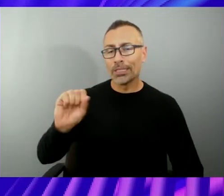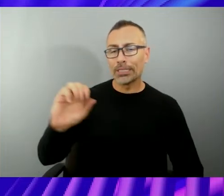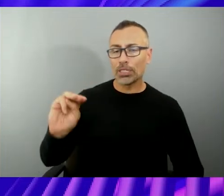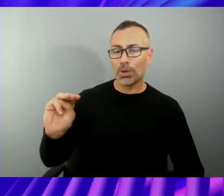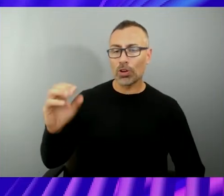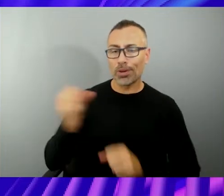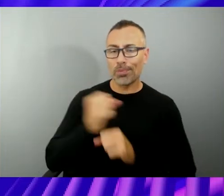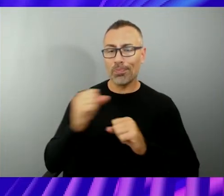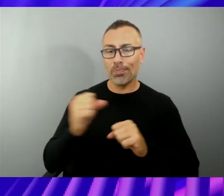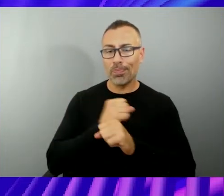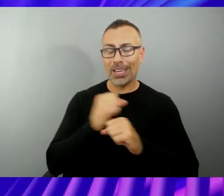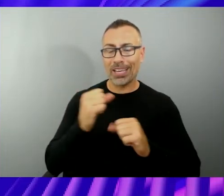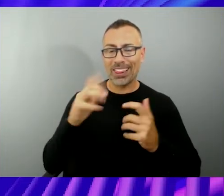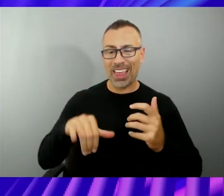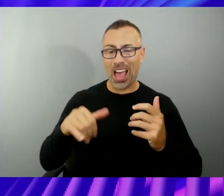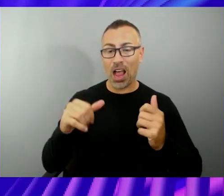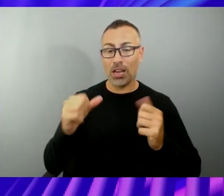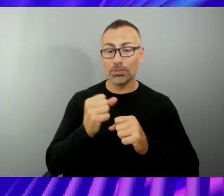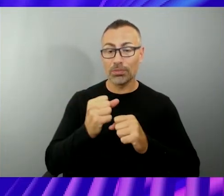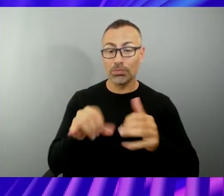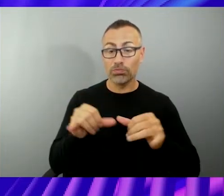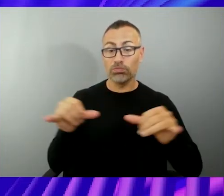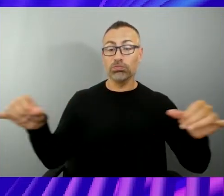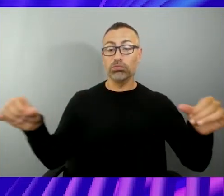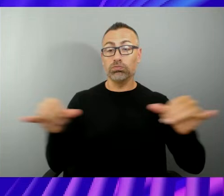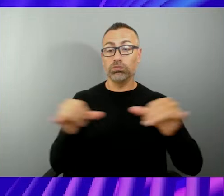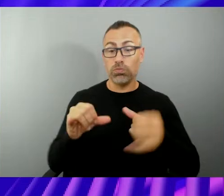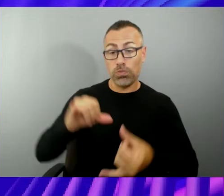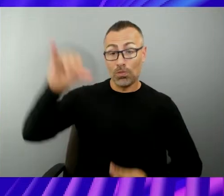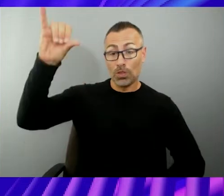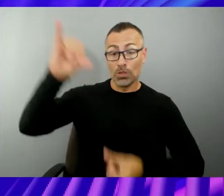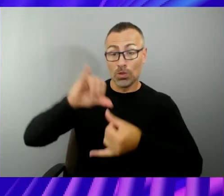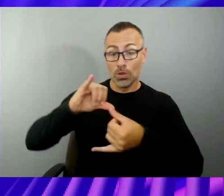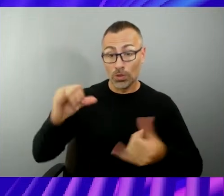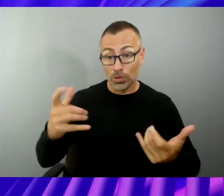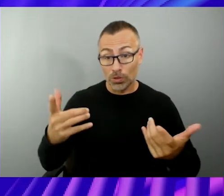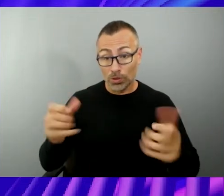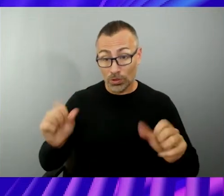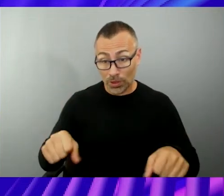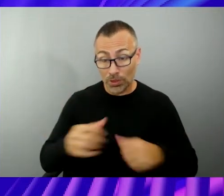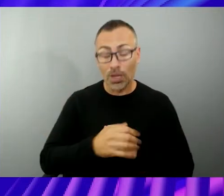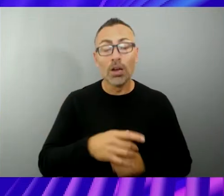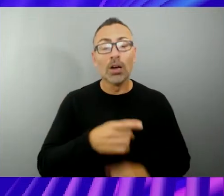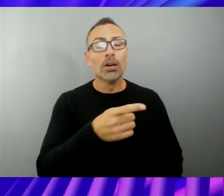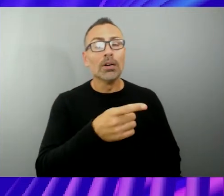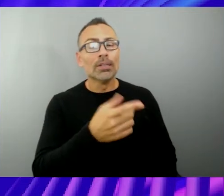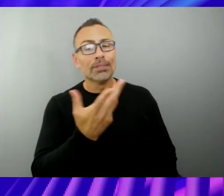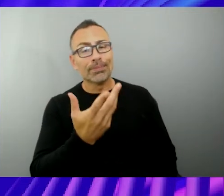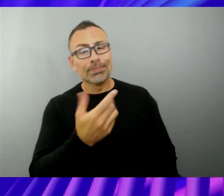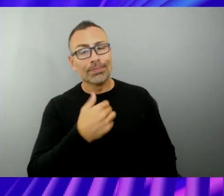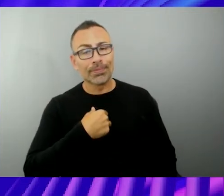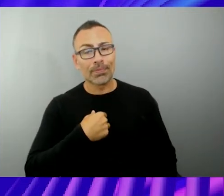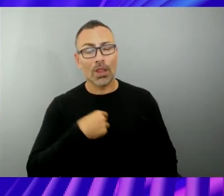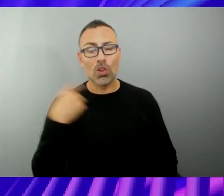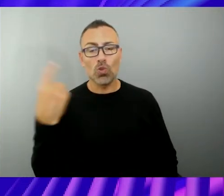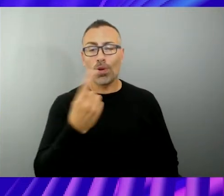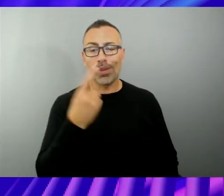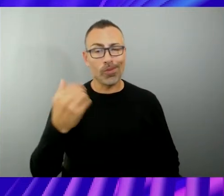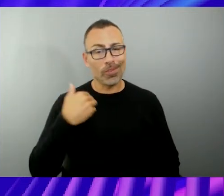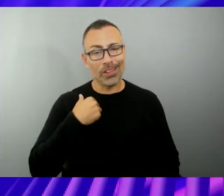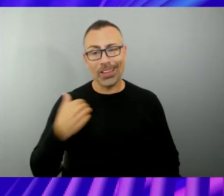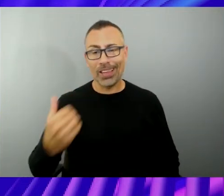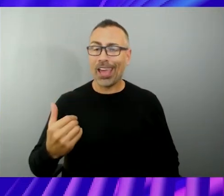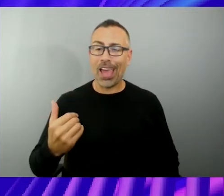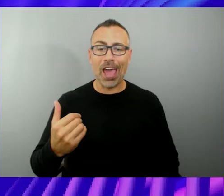that so? So the way SageMaker works is you only provide your tensor parallel degree, and then it will